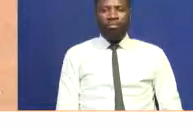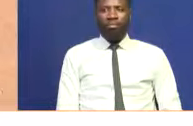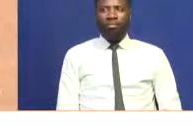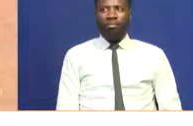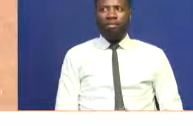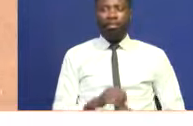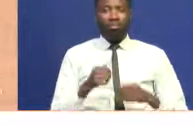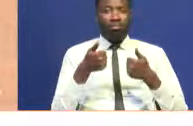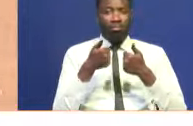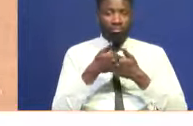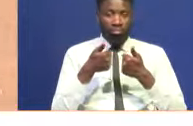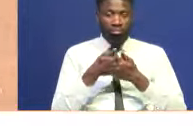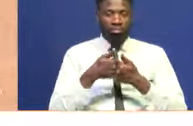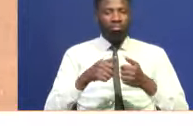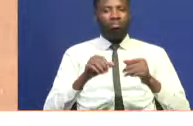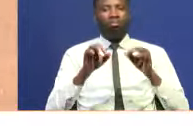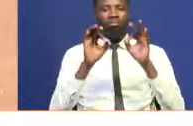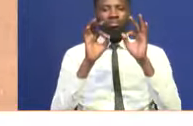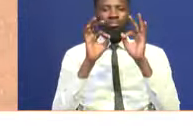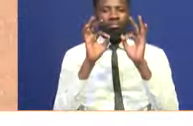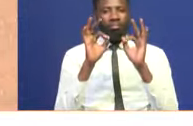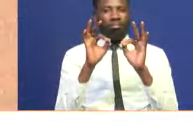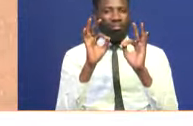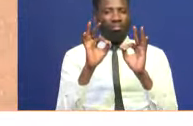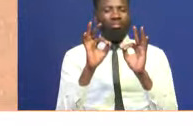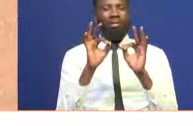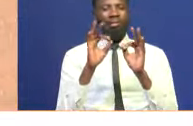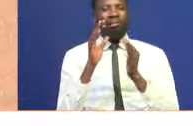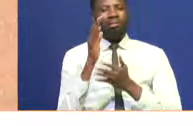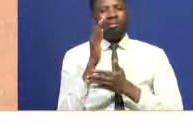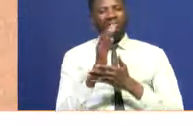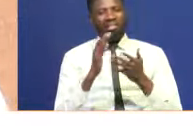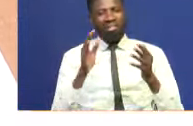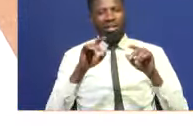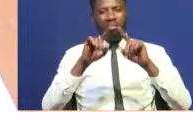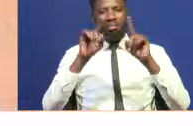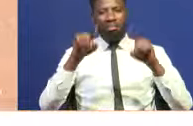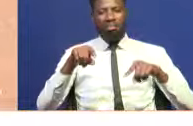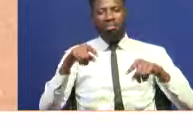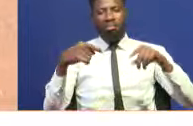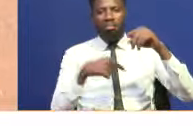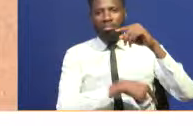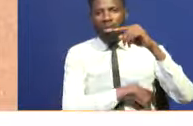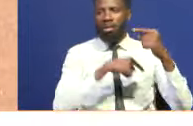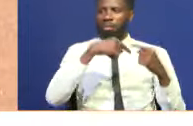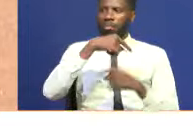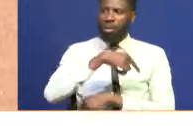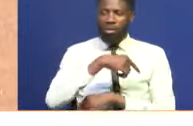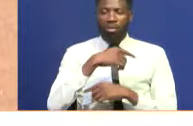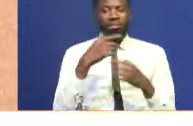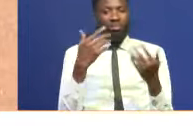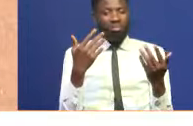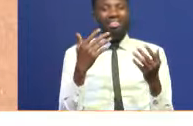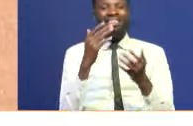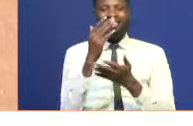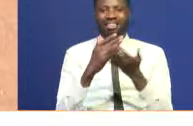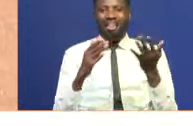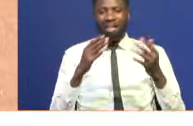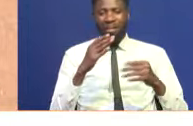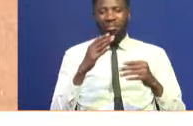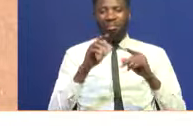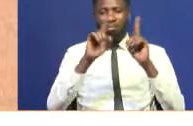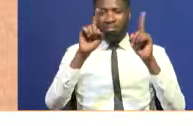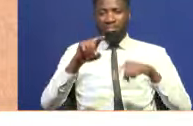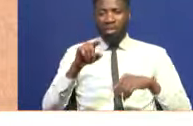Mchuano umekuwa mzuri. Kuna yale mabao ambayo tumepoteza chances zetu,